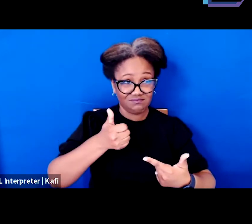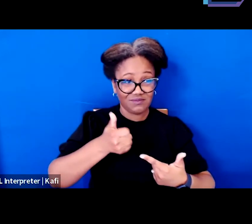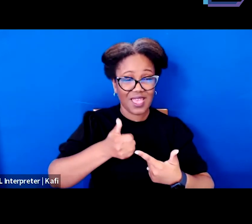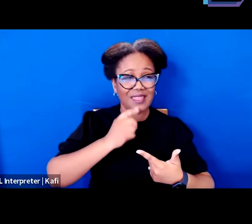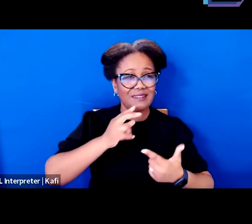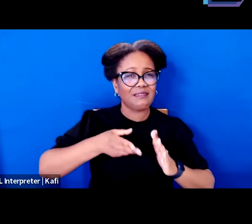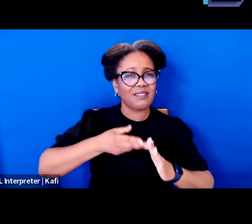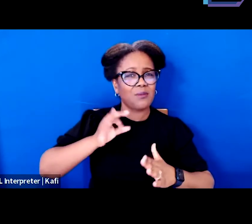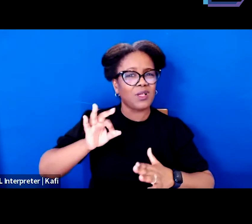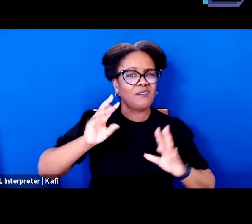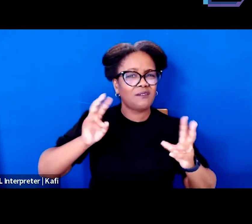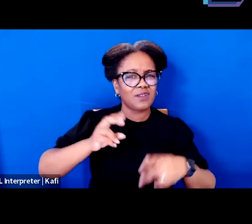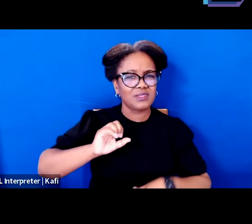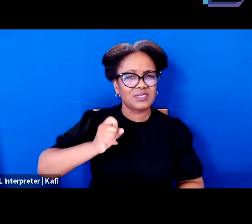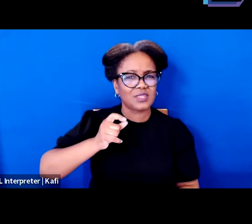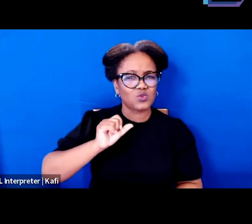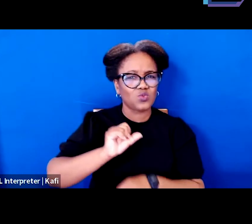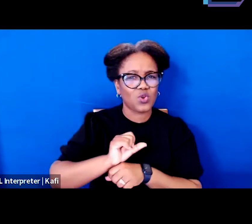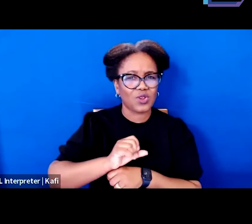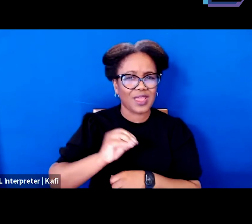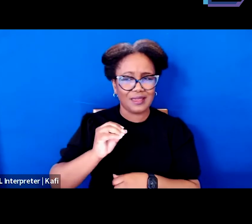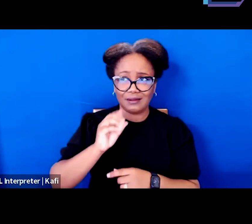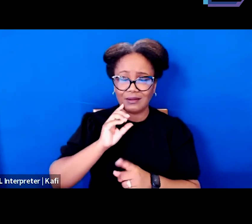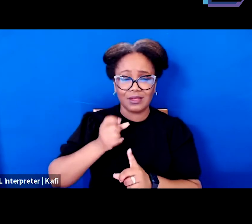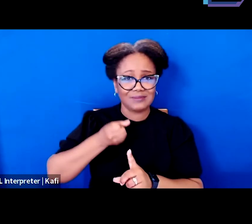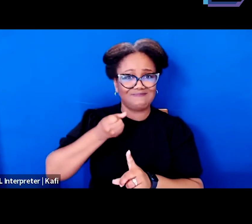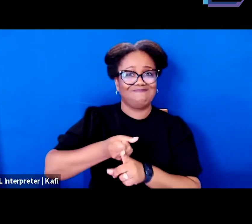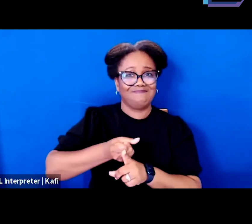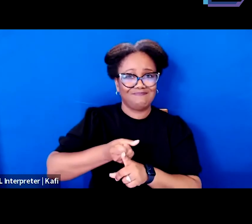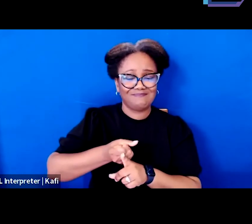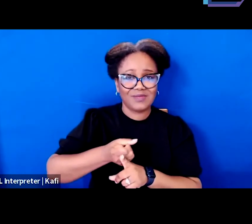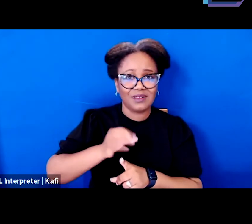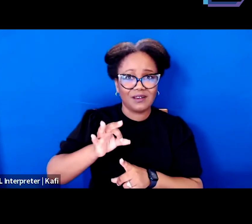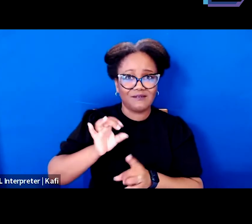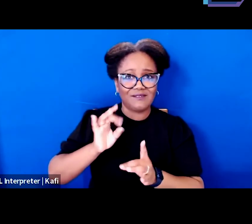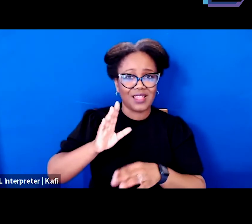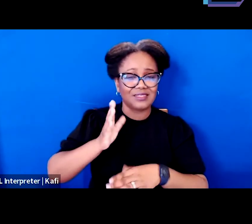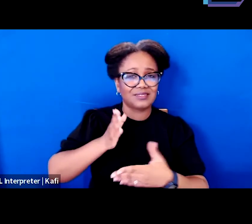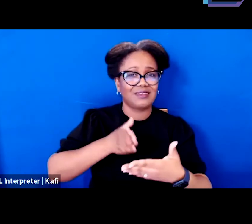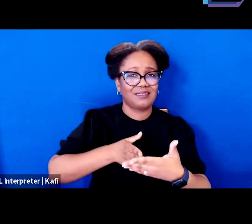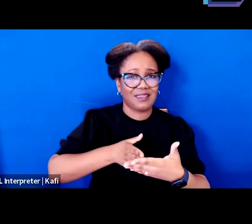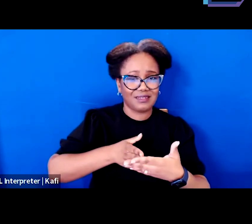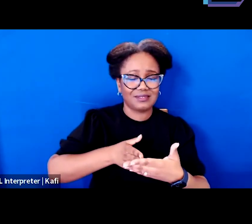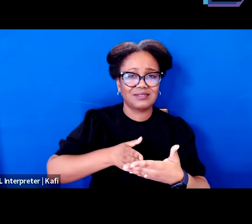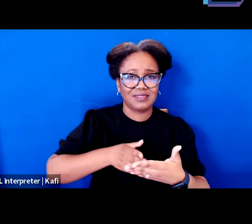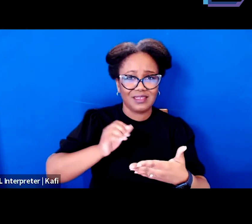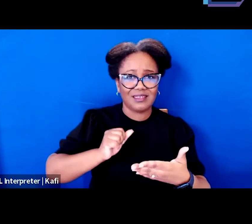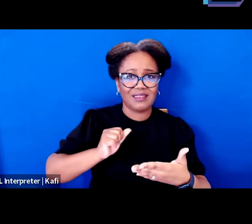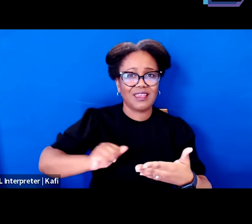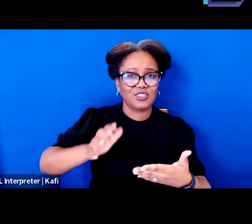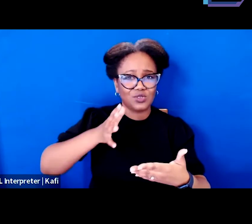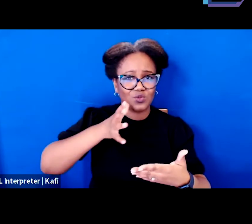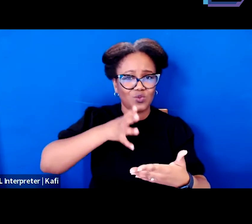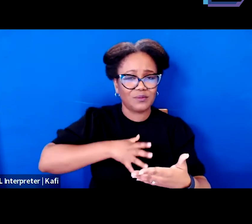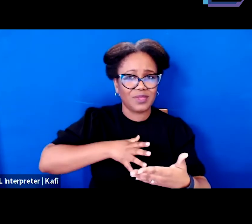across territories, and across land and water to seek justice and to seek